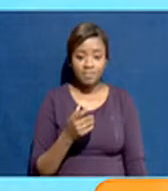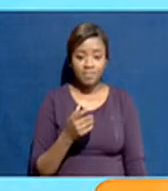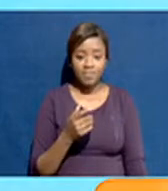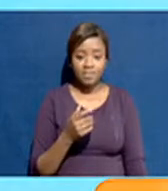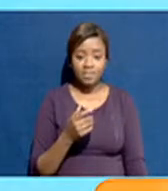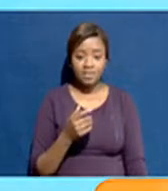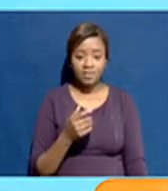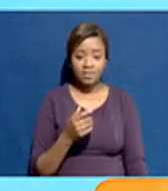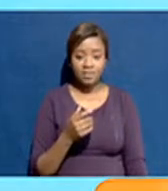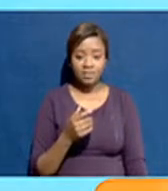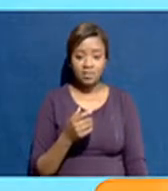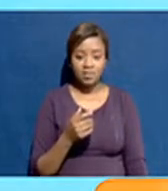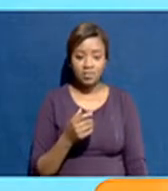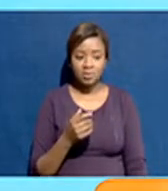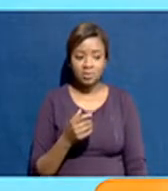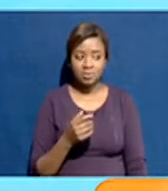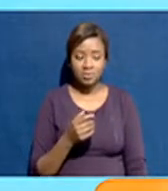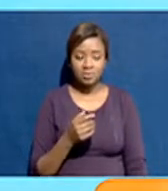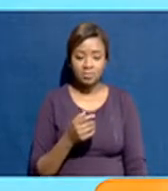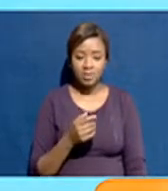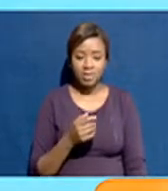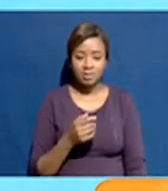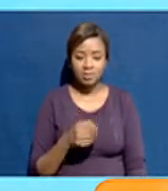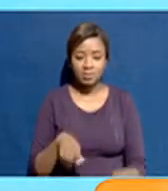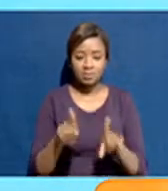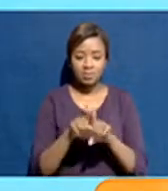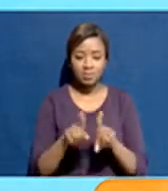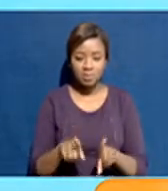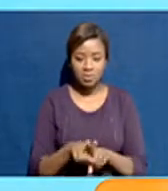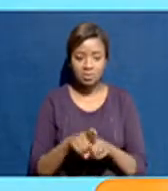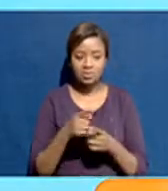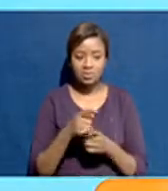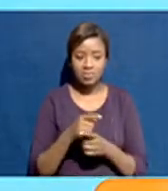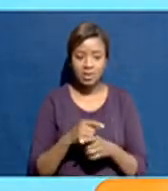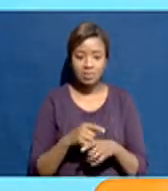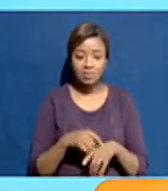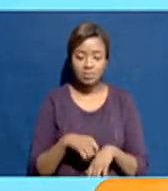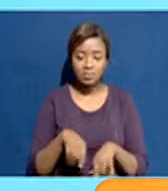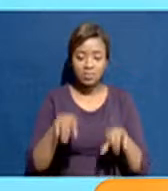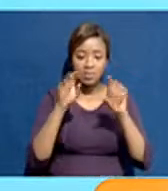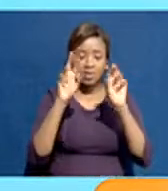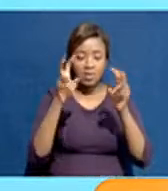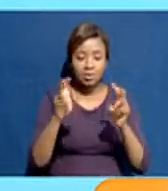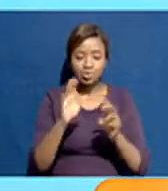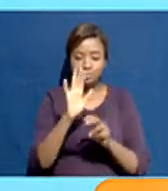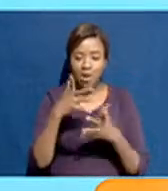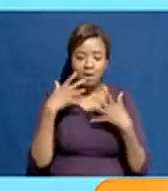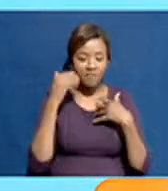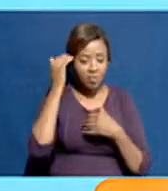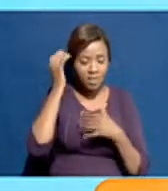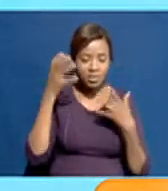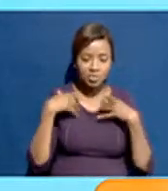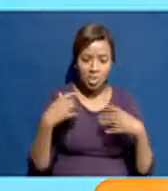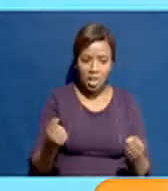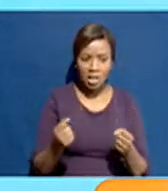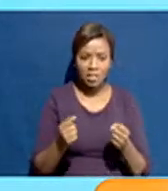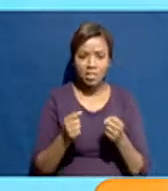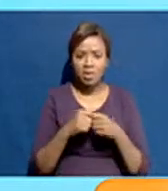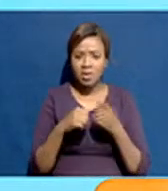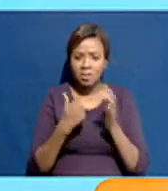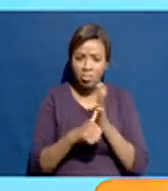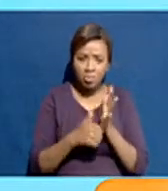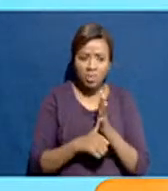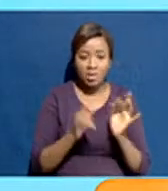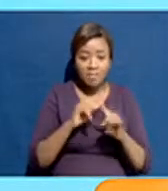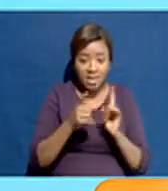on issue to do with mental health, but at the end of the day, we can also sit on the table and give